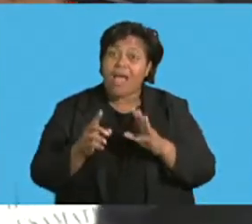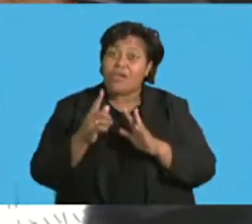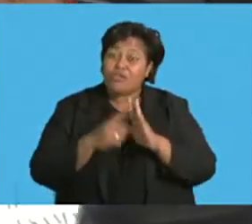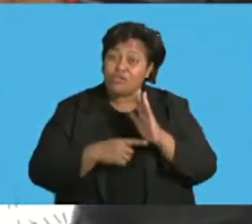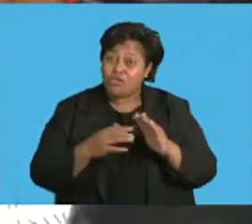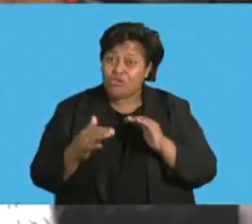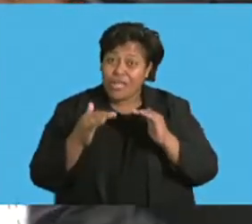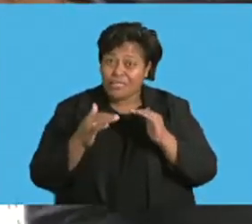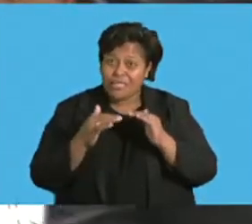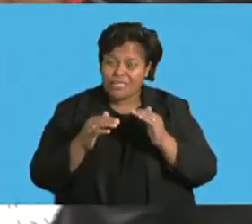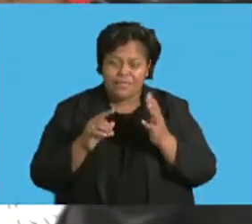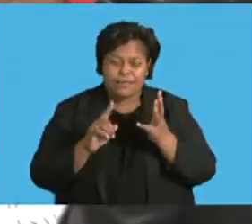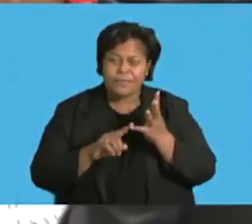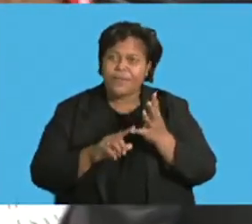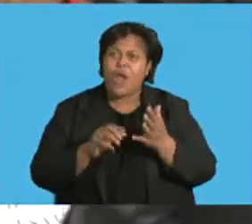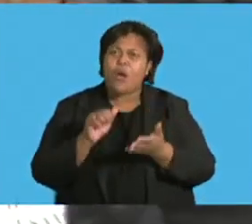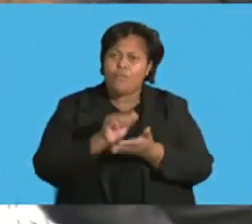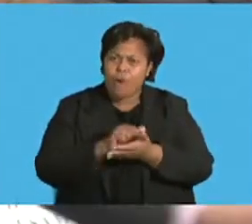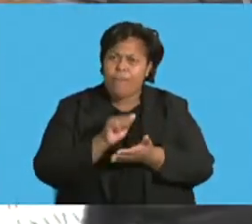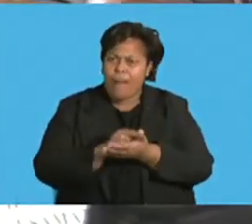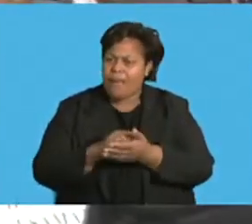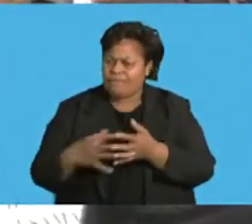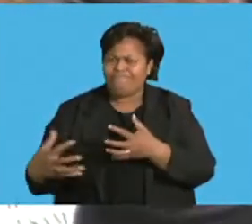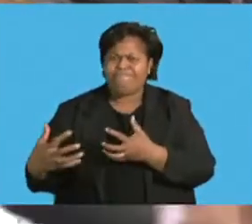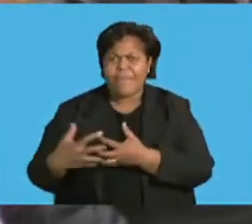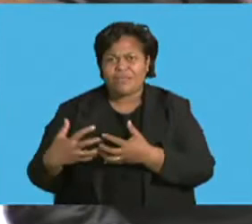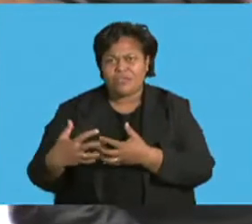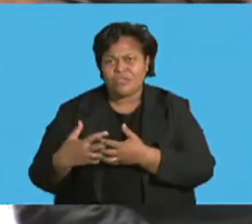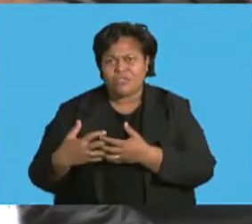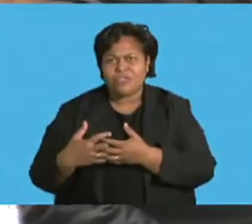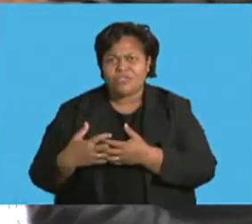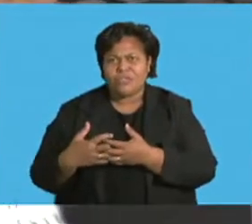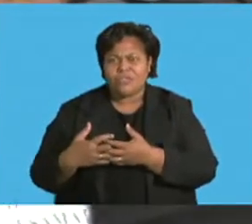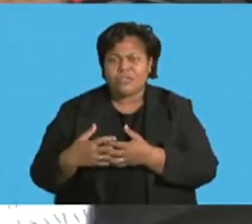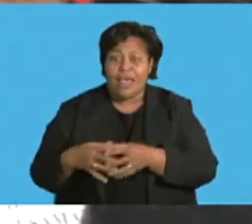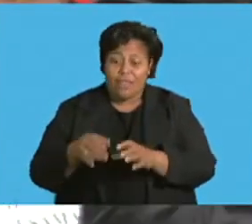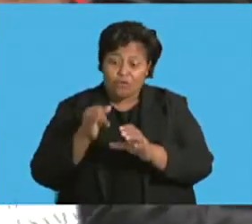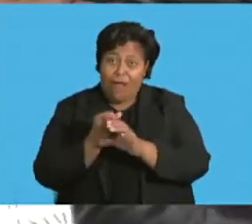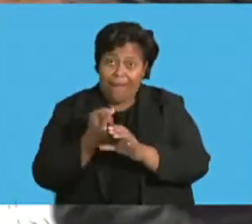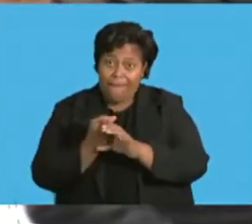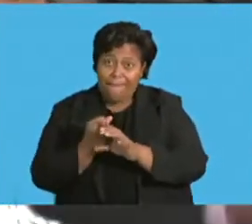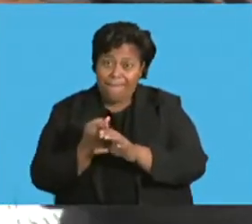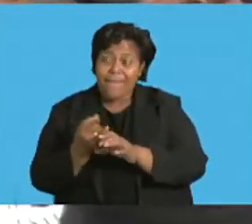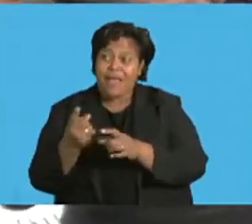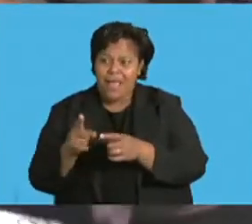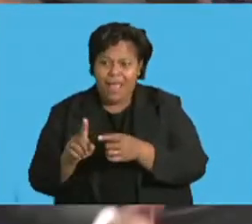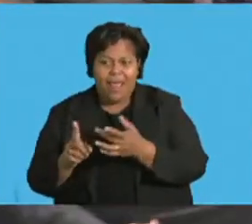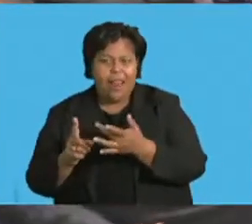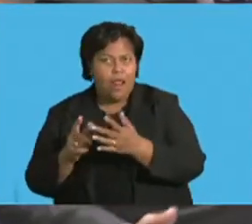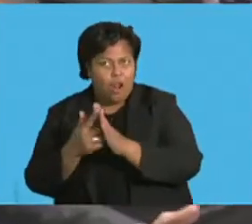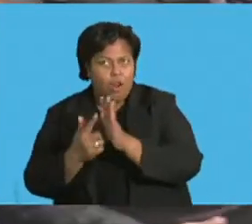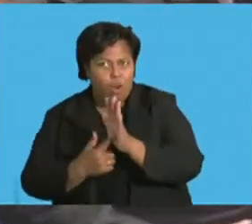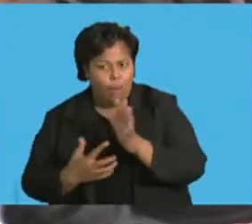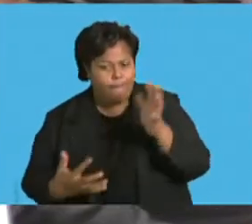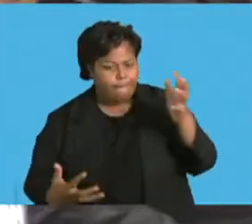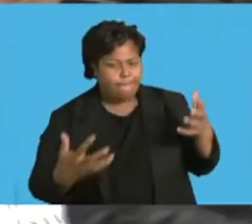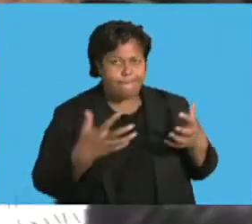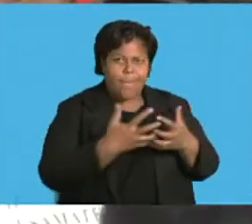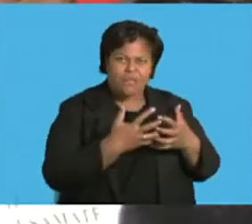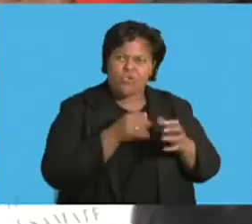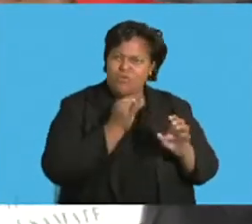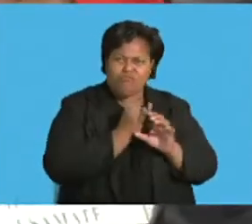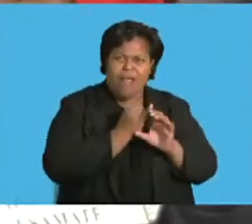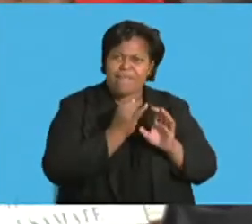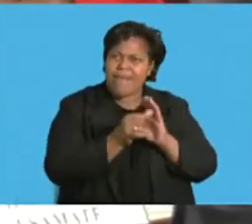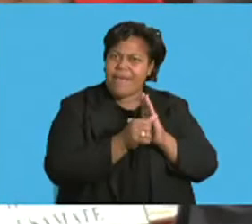precedent setting, as has been talked about, the actual offences themselves in the law itself, whether it's in the Crimes Act or whether